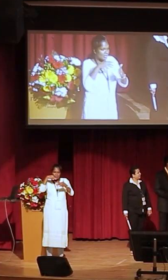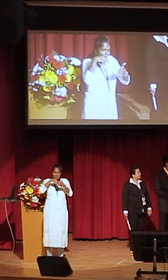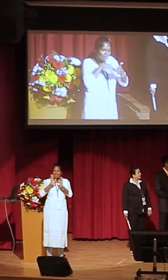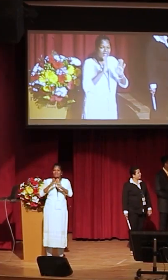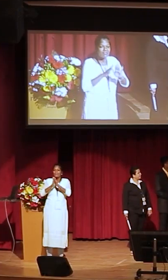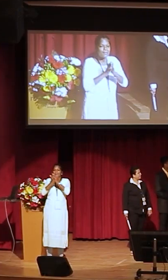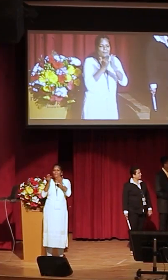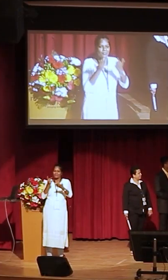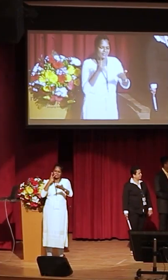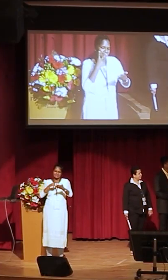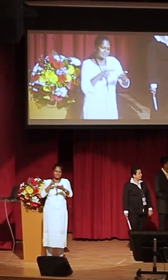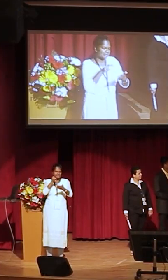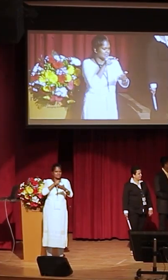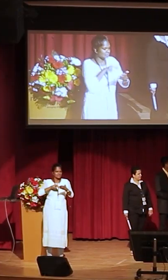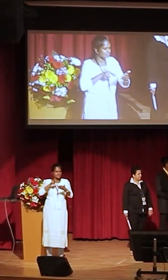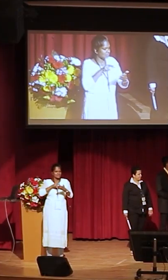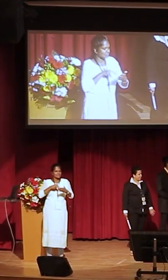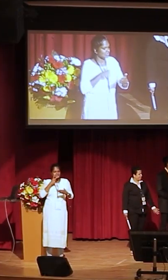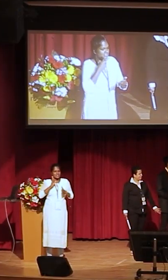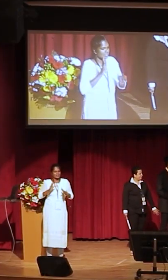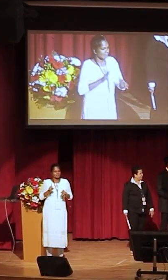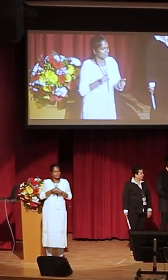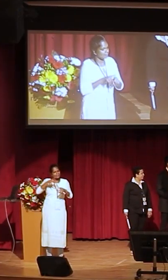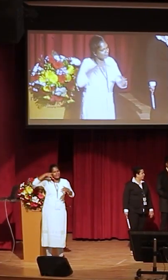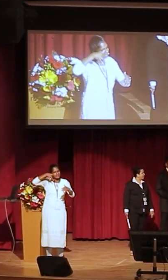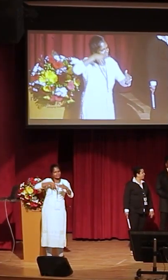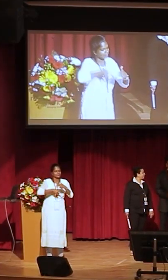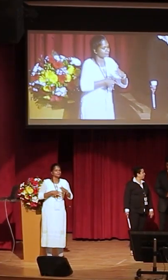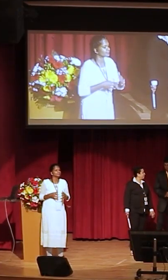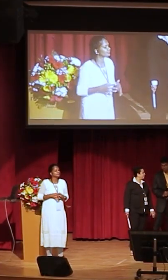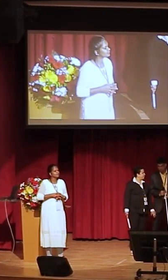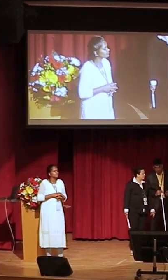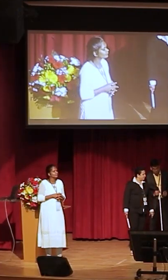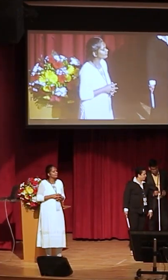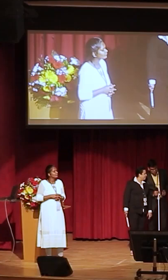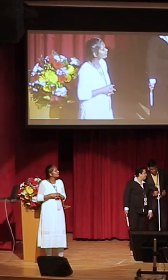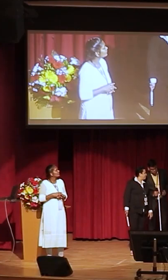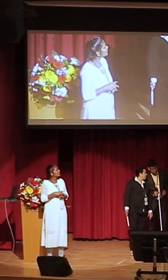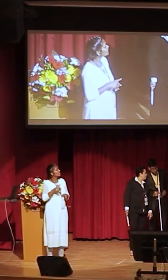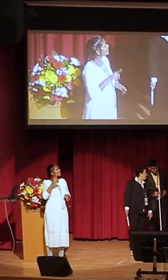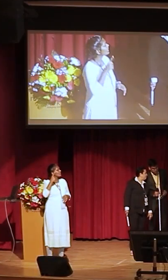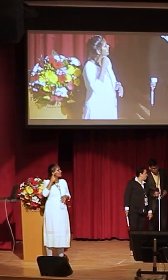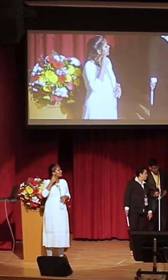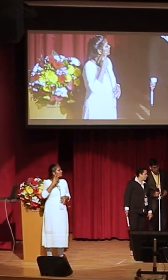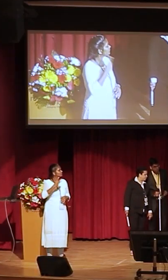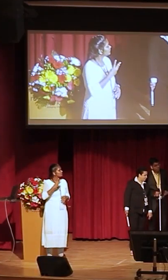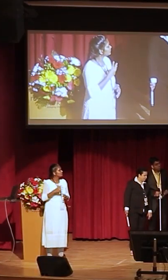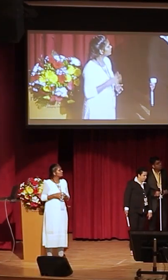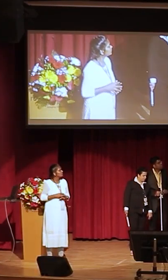displayed. Let us hear how the book is read. Play button.